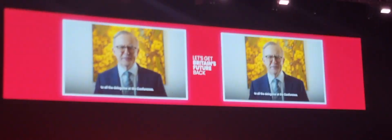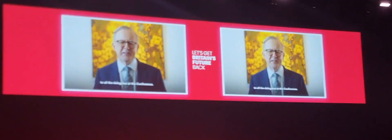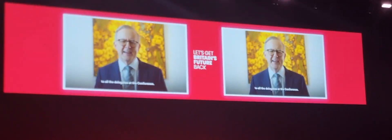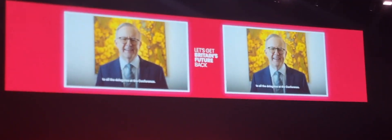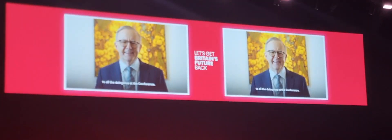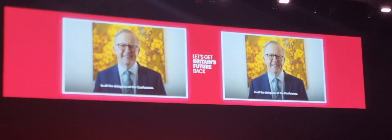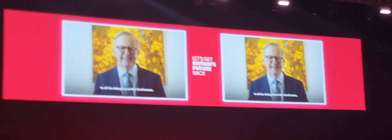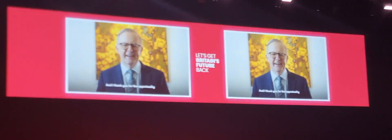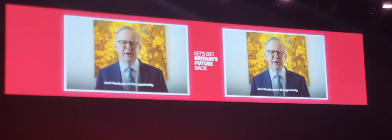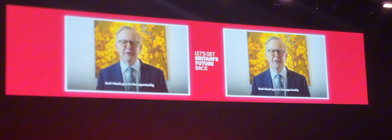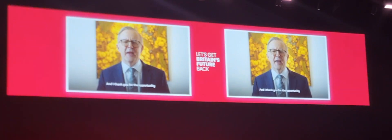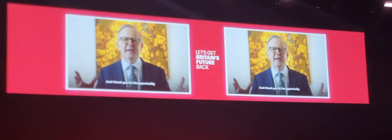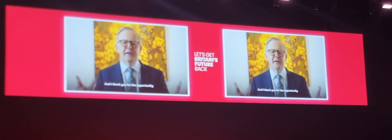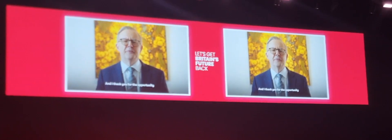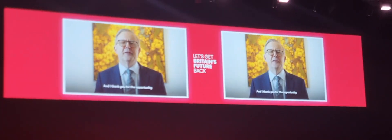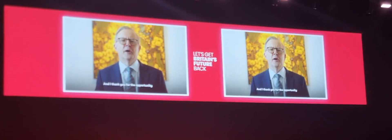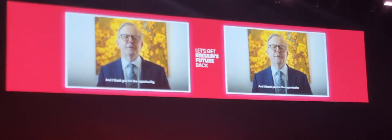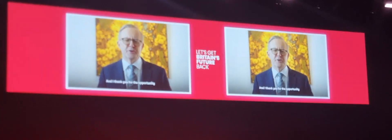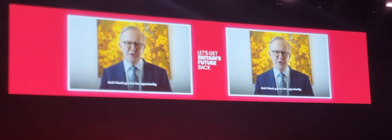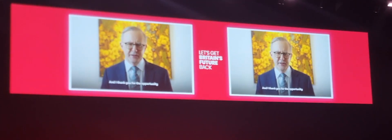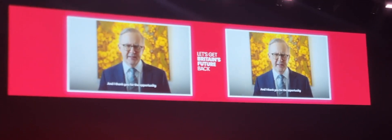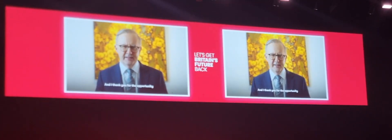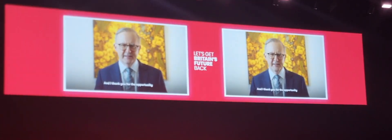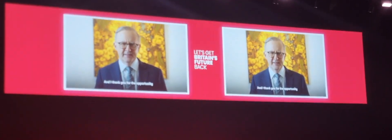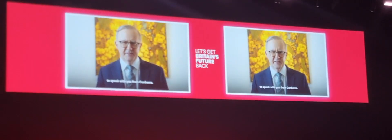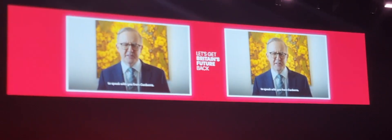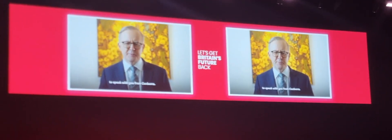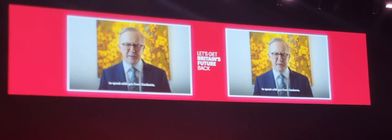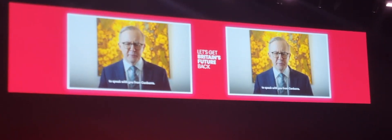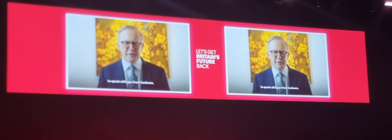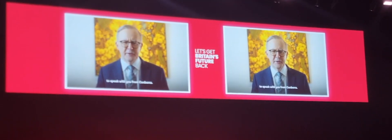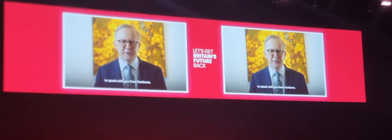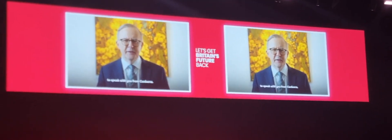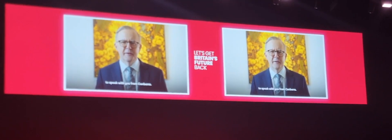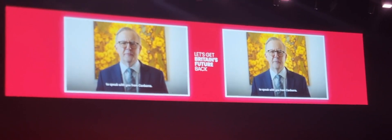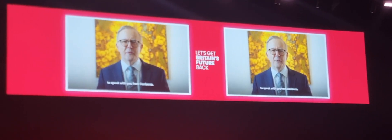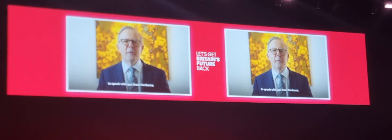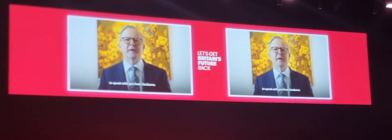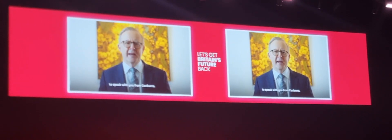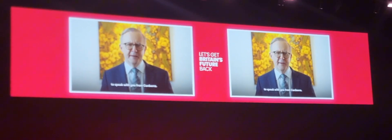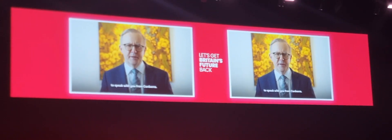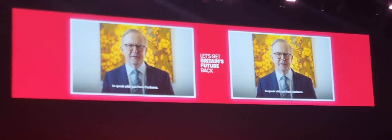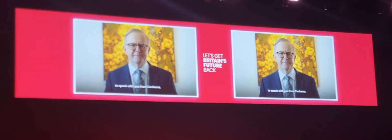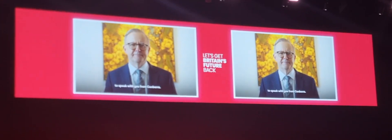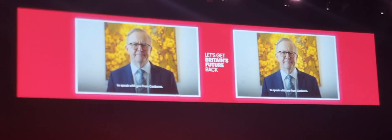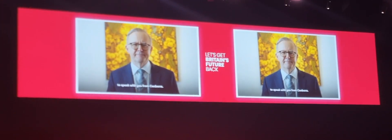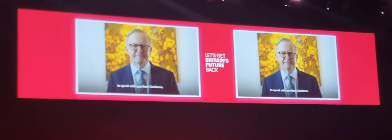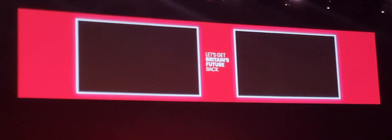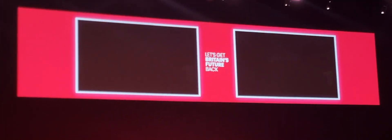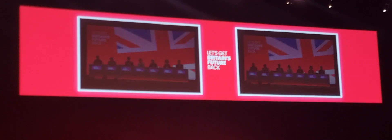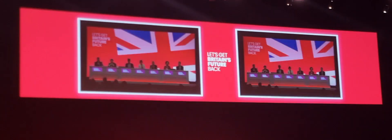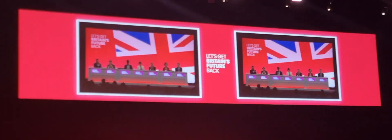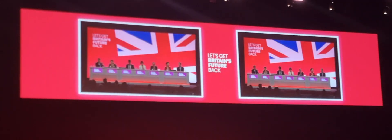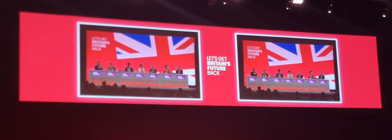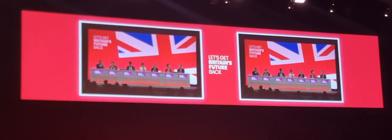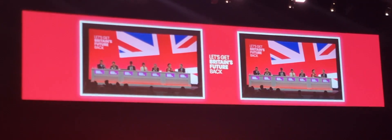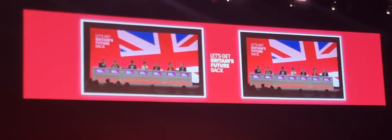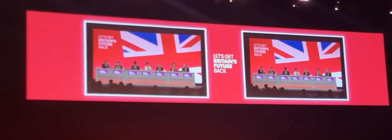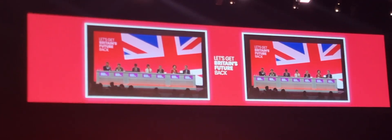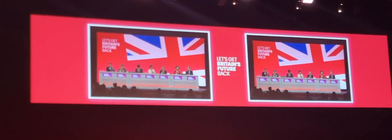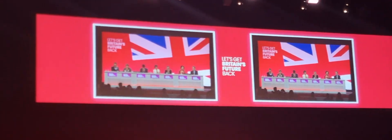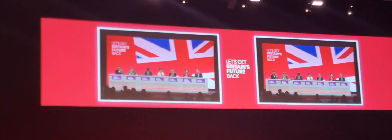Because there, and I thank you for the opportunity to speak with you from Canberra.